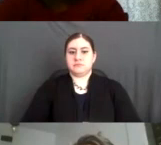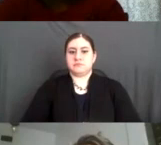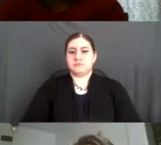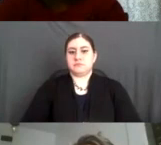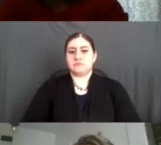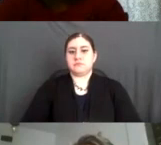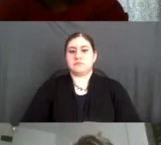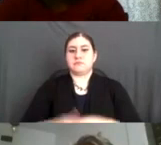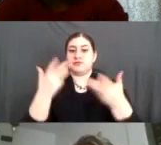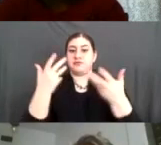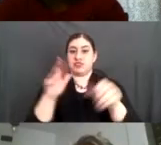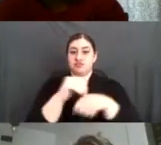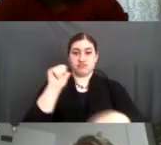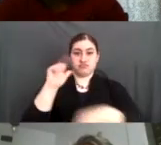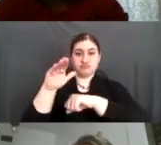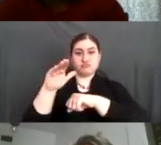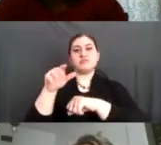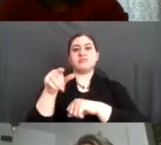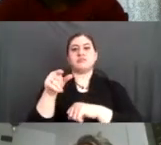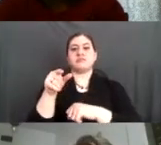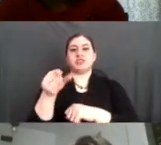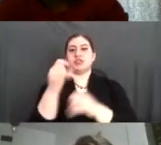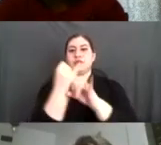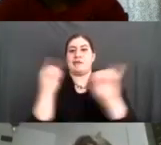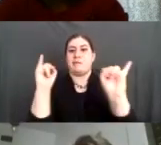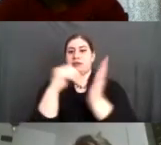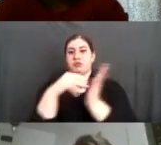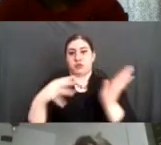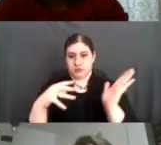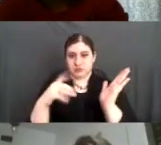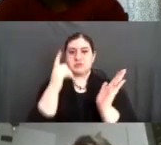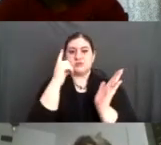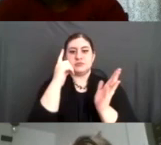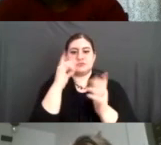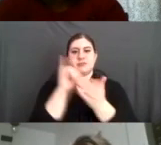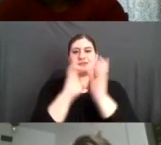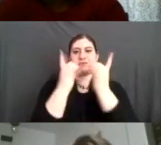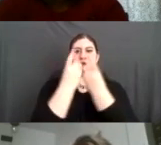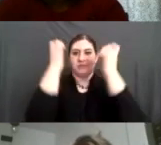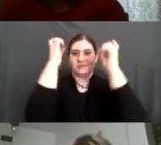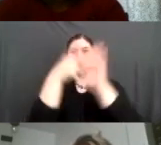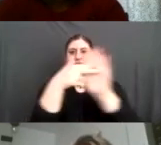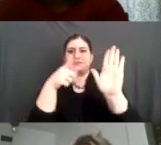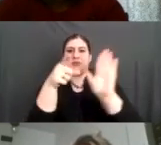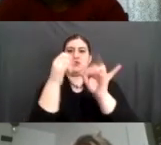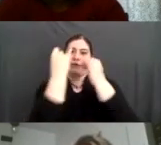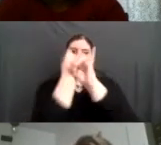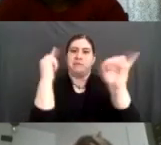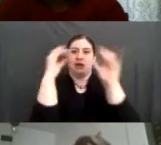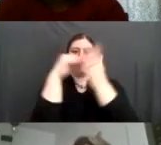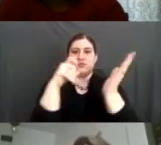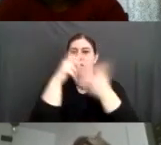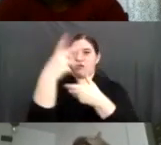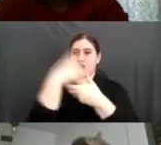Once you submit your FAFSA, you are an independent student in the terms of the Department of Education. So you will not include